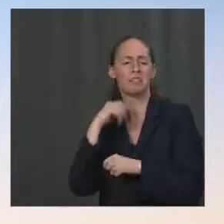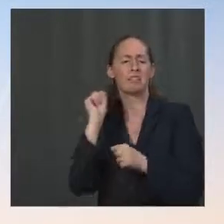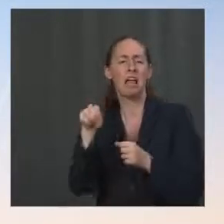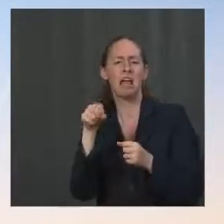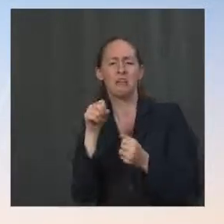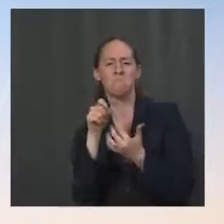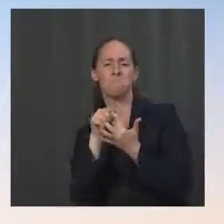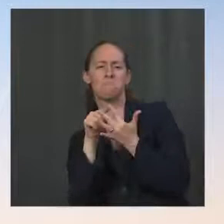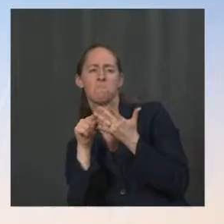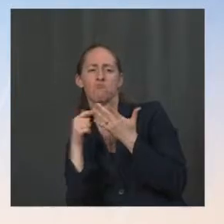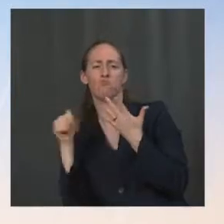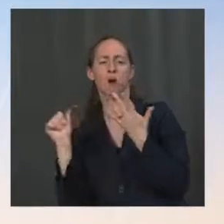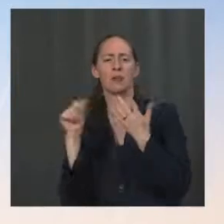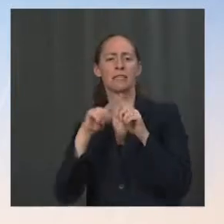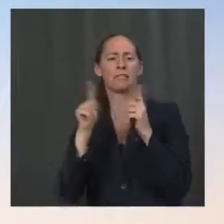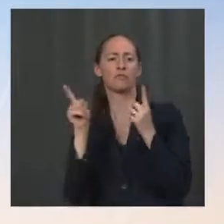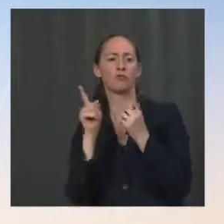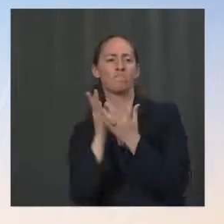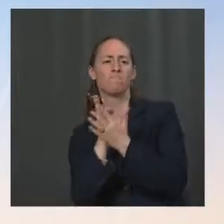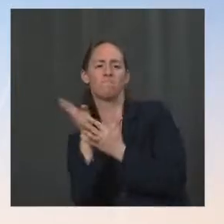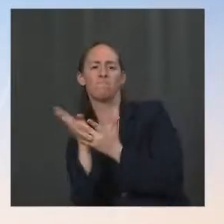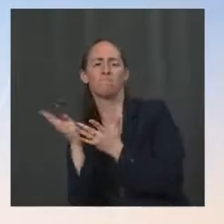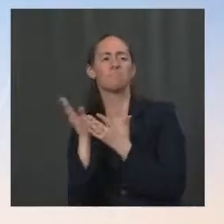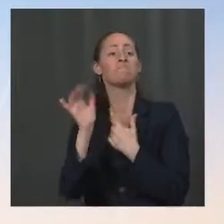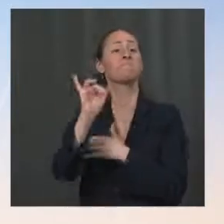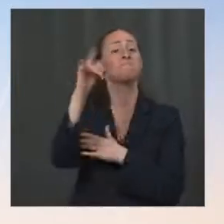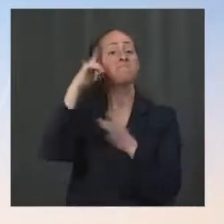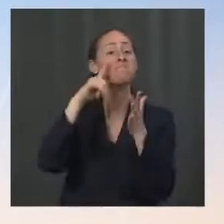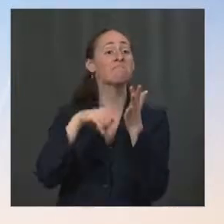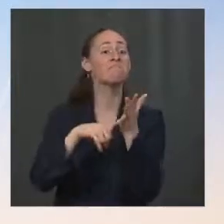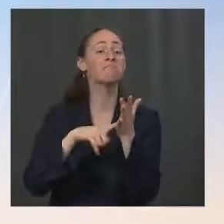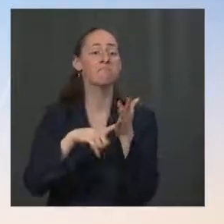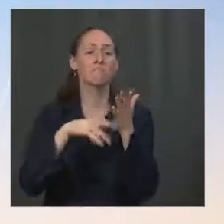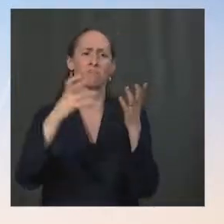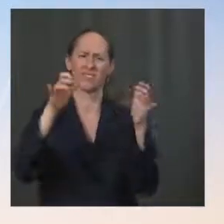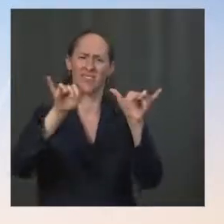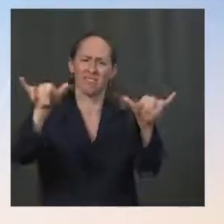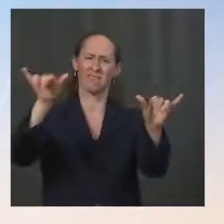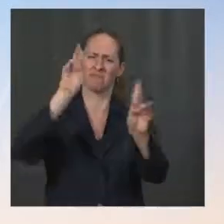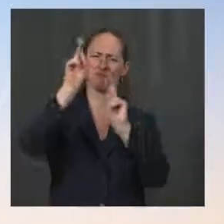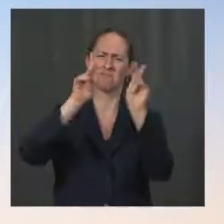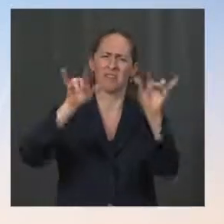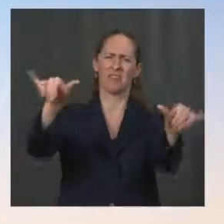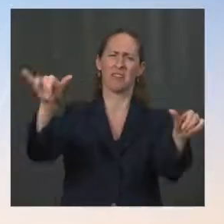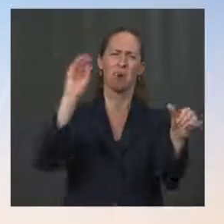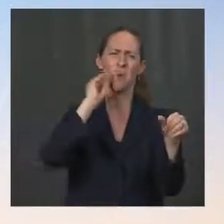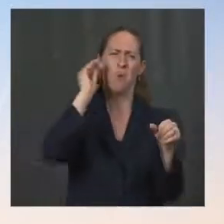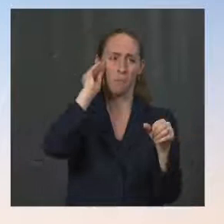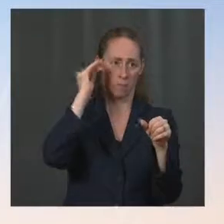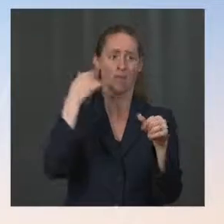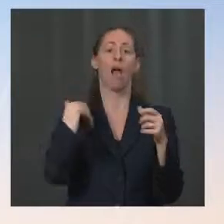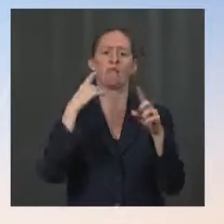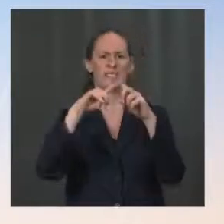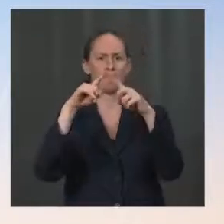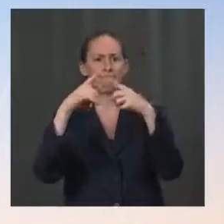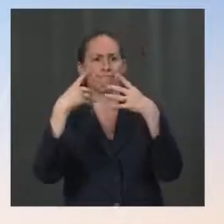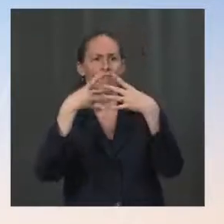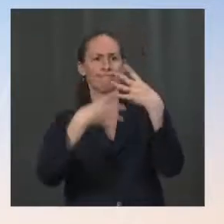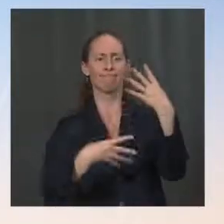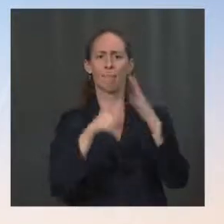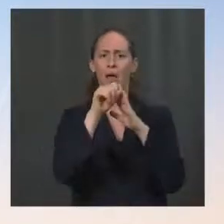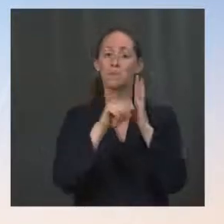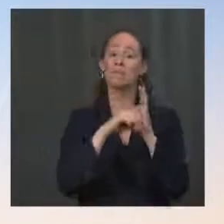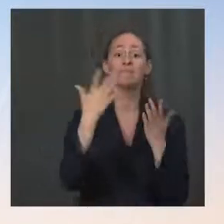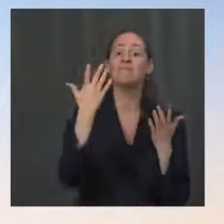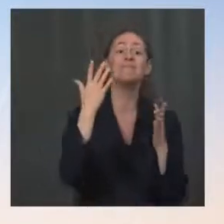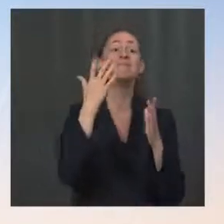have calling for an extension on this, which is to keep people in their homes. There is means to do that in these states. 7 states have taken the steps. More